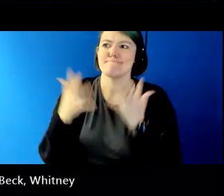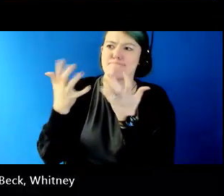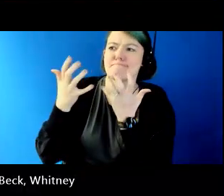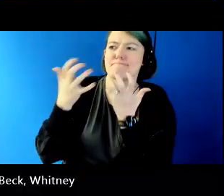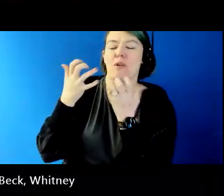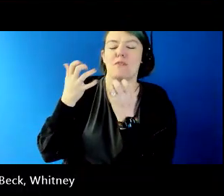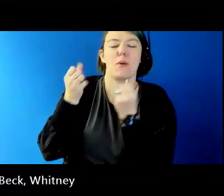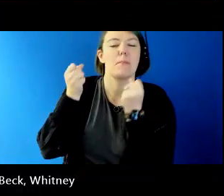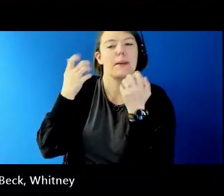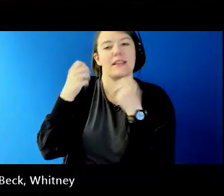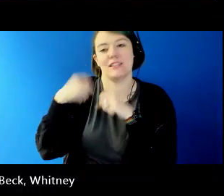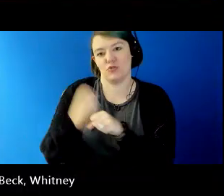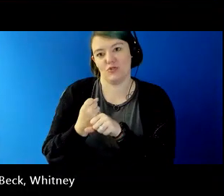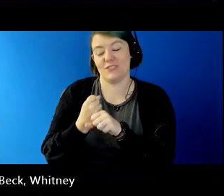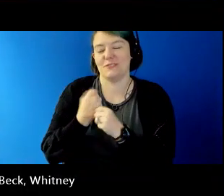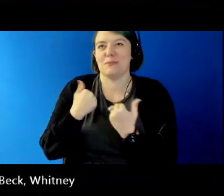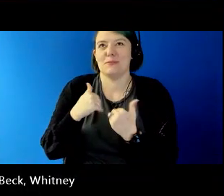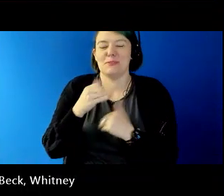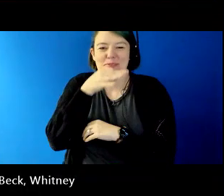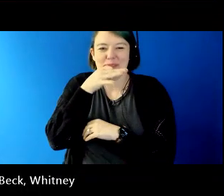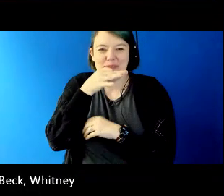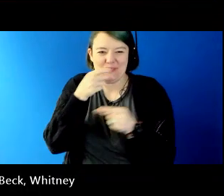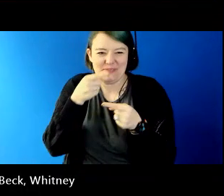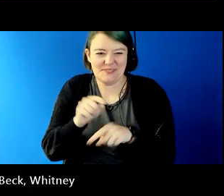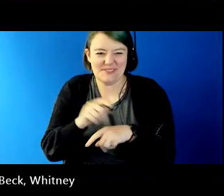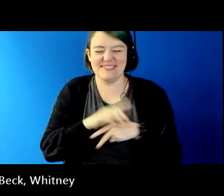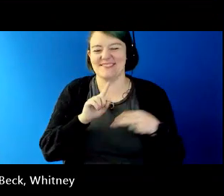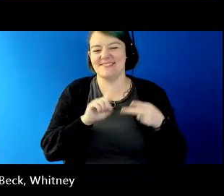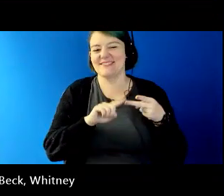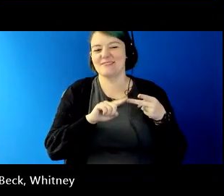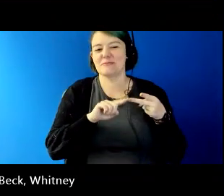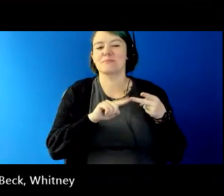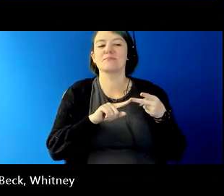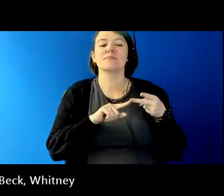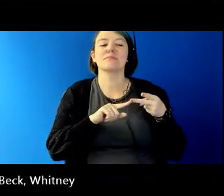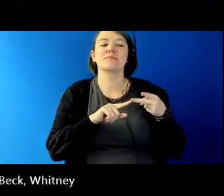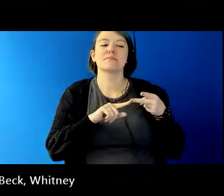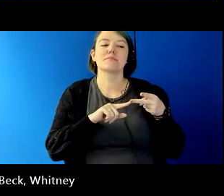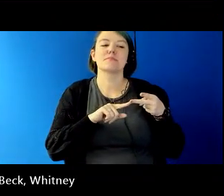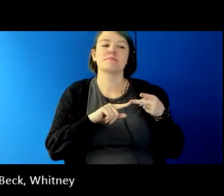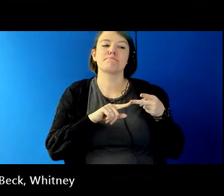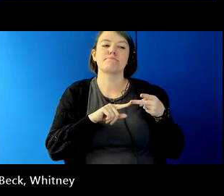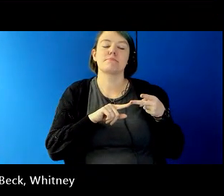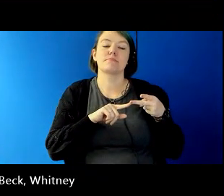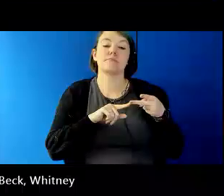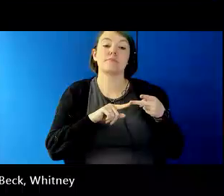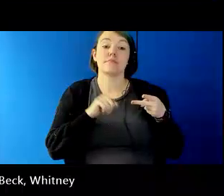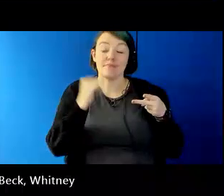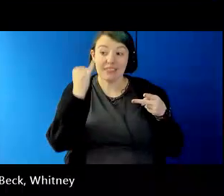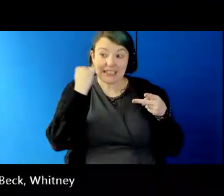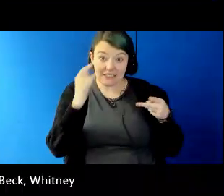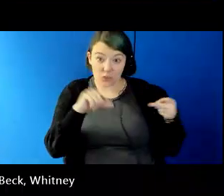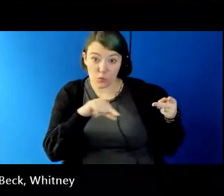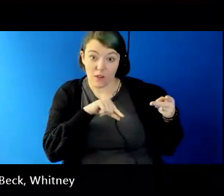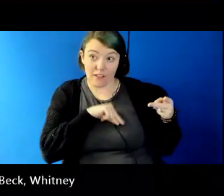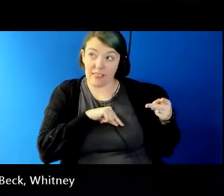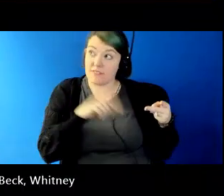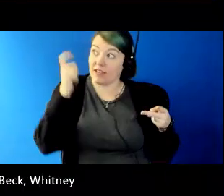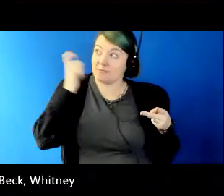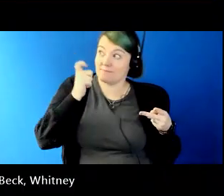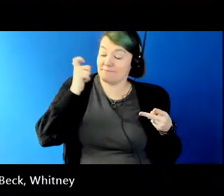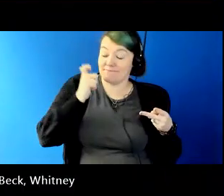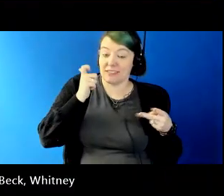close. So the other piece for eligibility is if you are eligible to receive benefits. So you don't